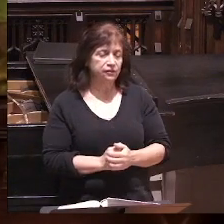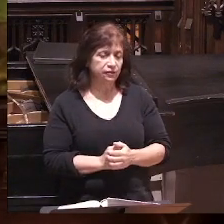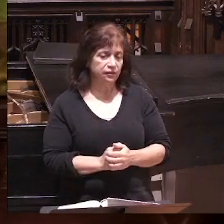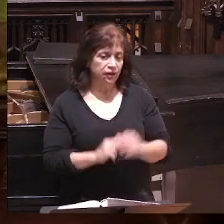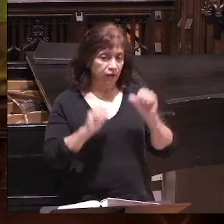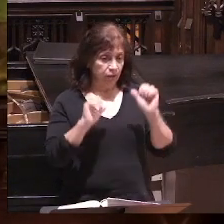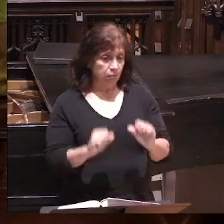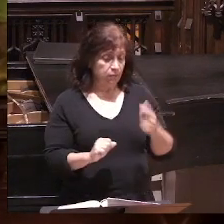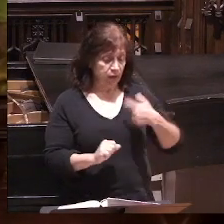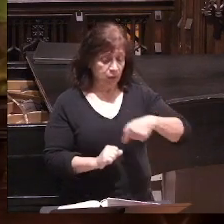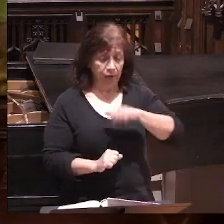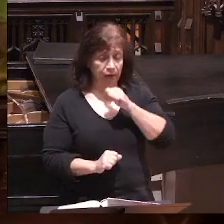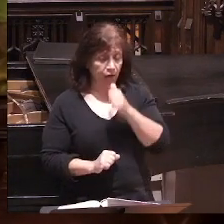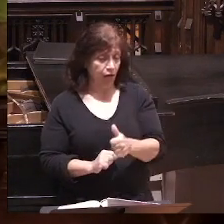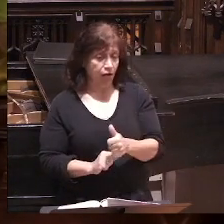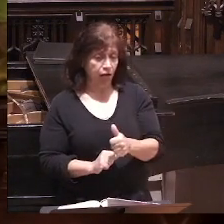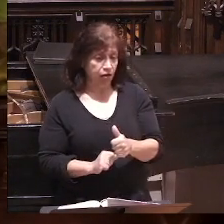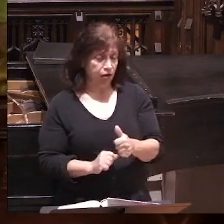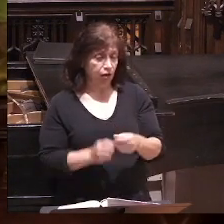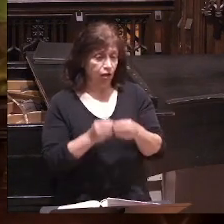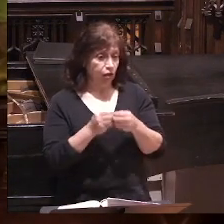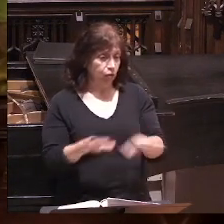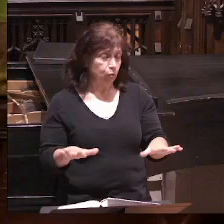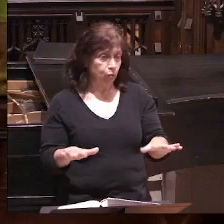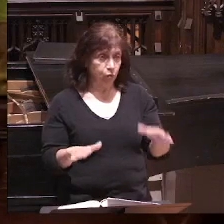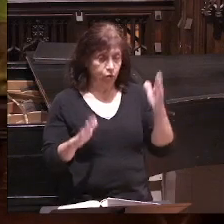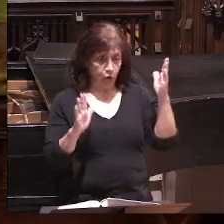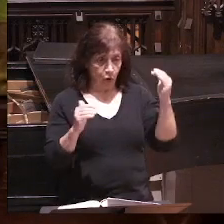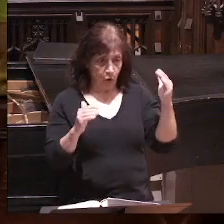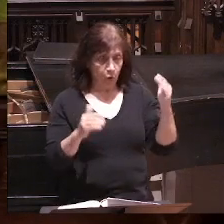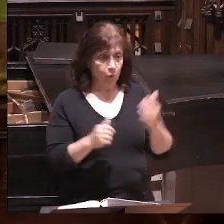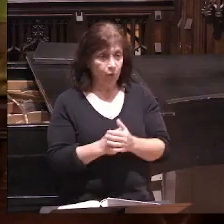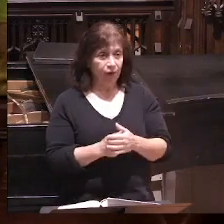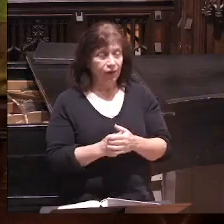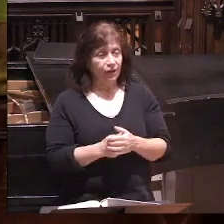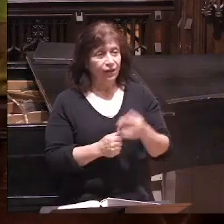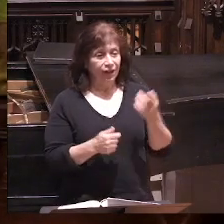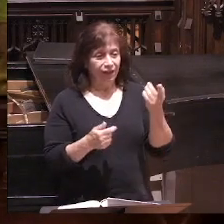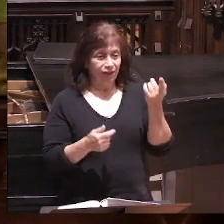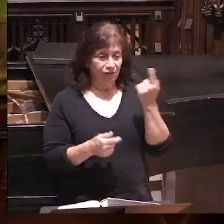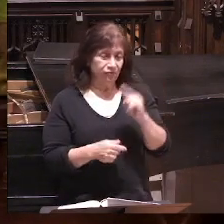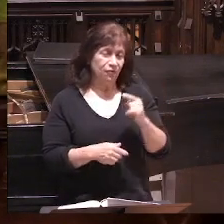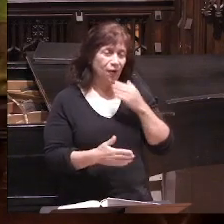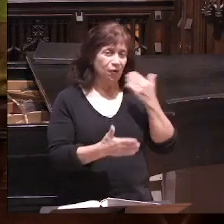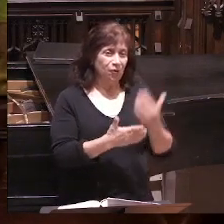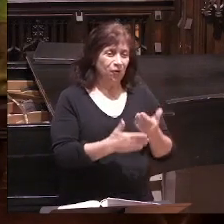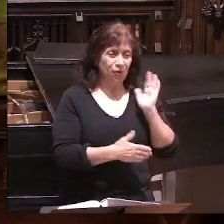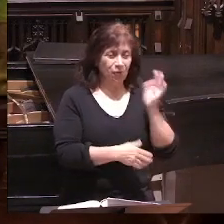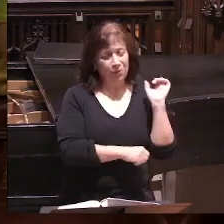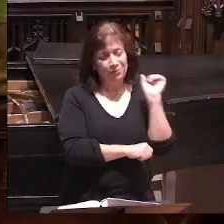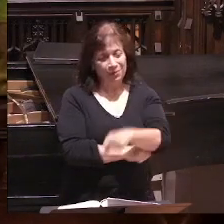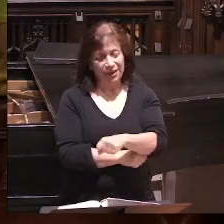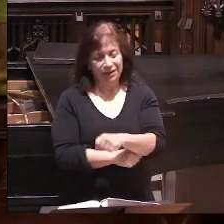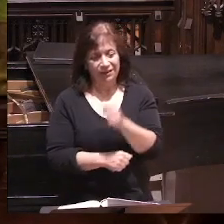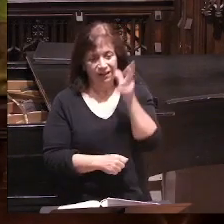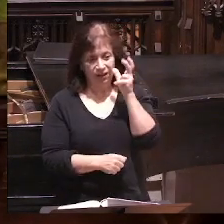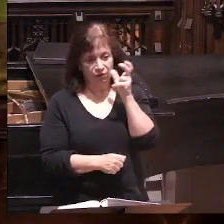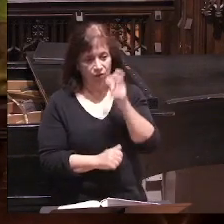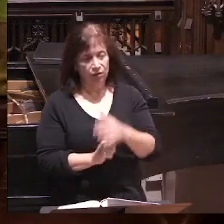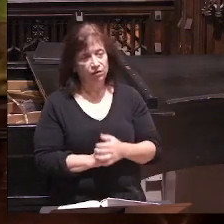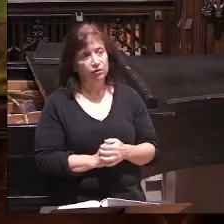May we not lose hope in the ultimate triumph of good over evil.